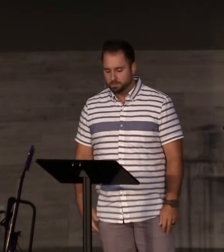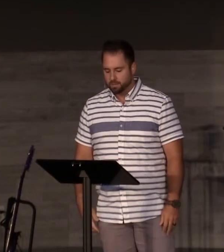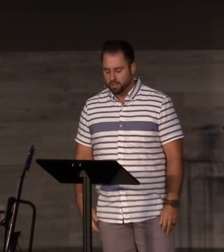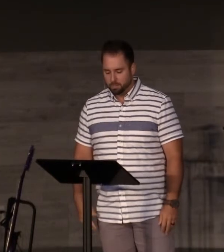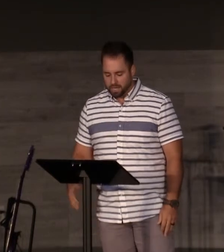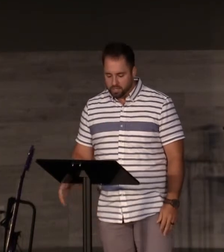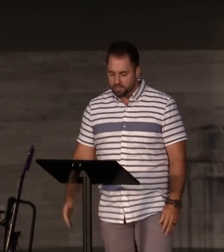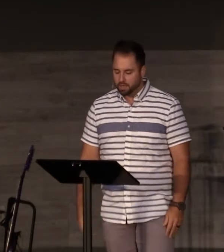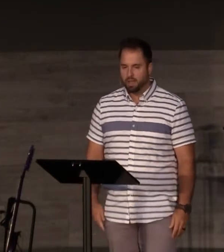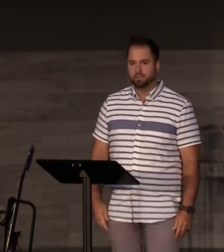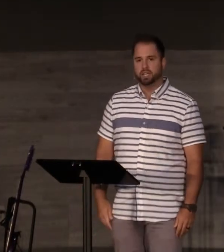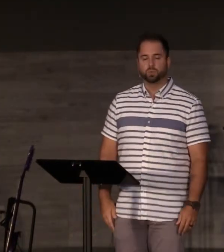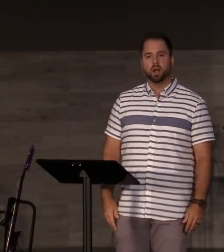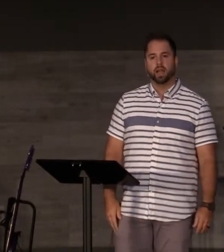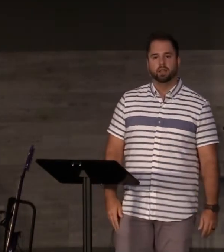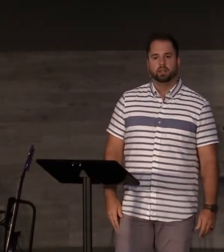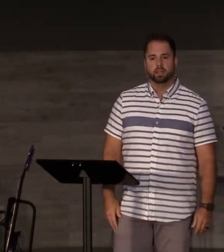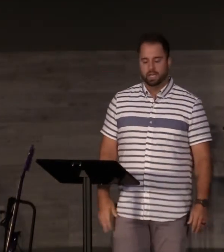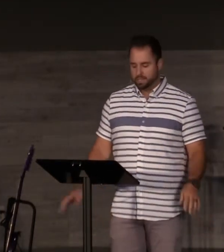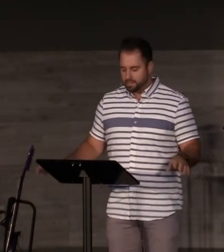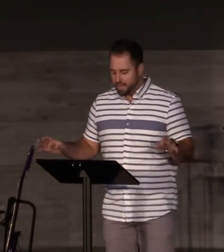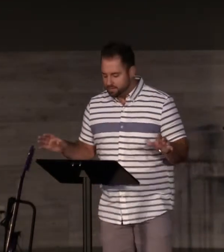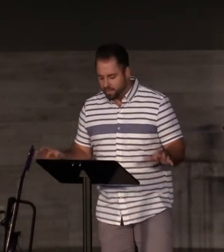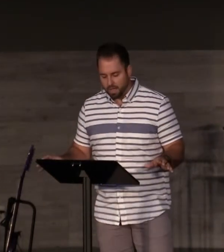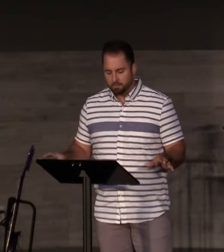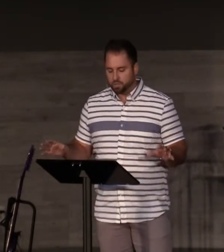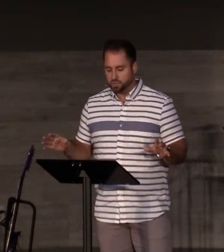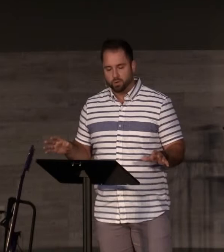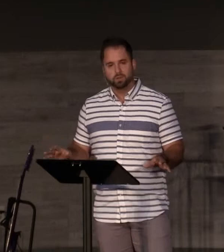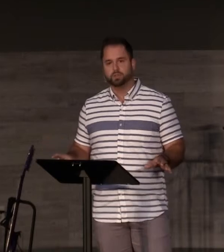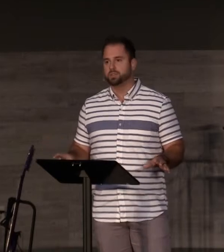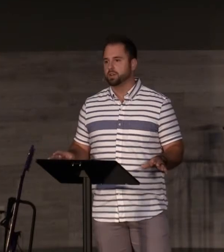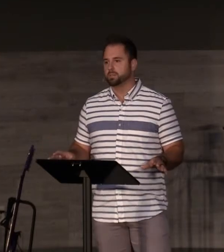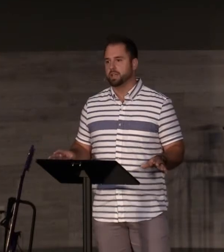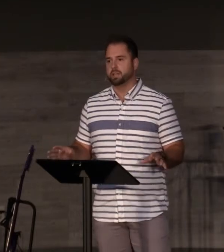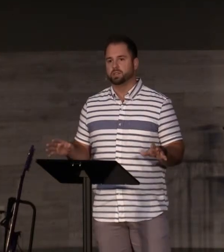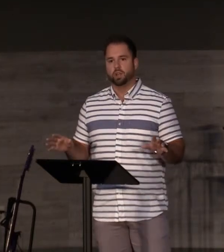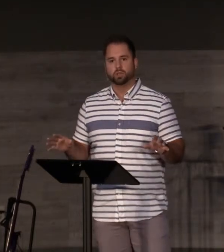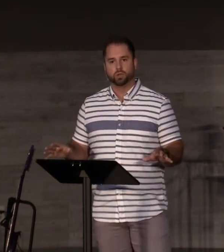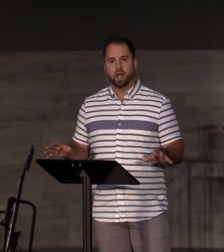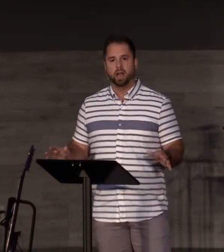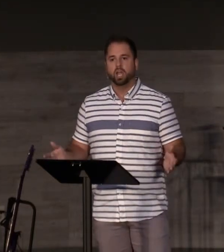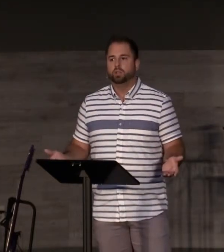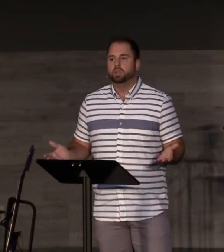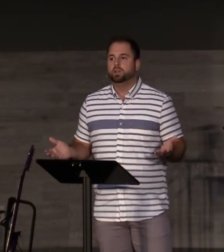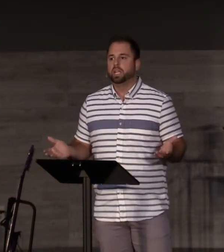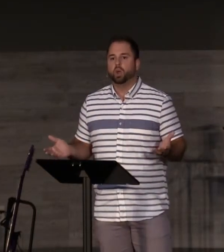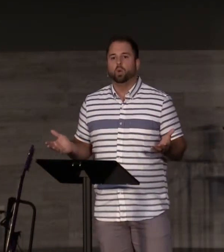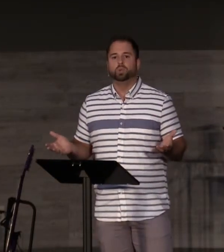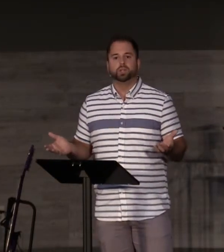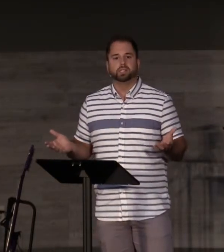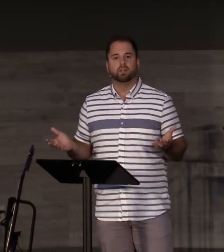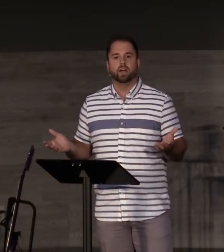choose. Patience is love, and here's why. It does not succumb or surrender to the circumstance or the trial. You